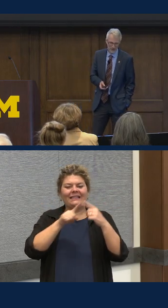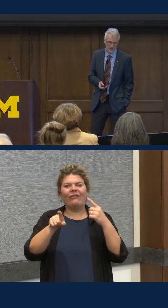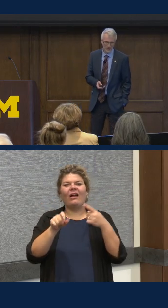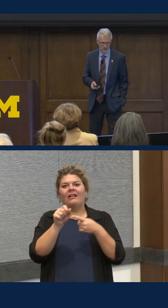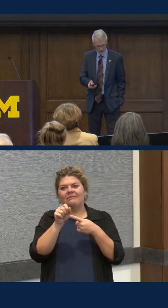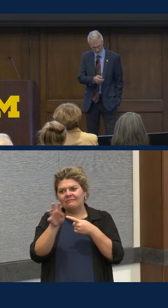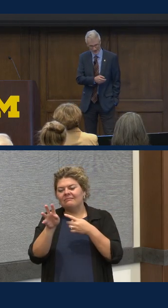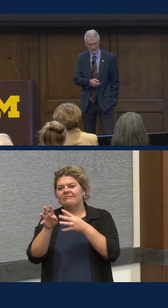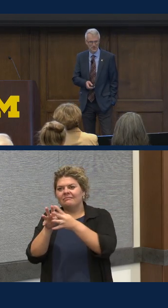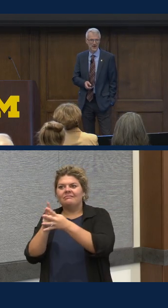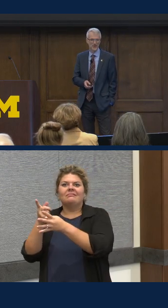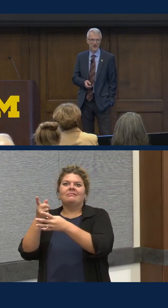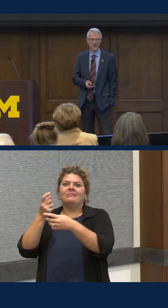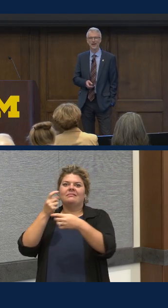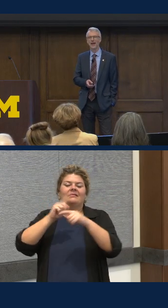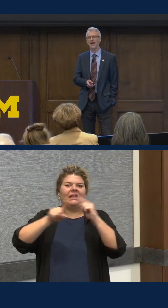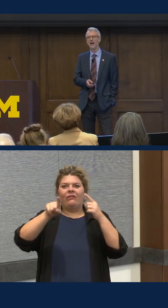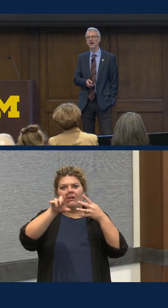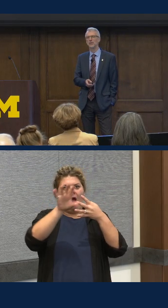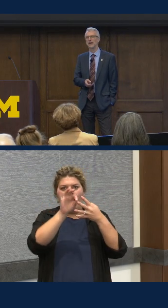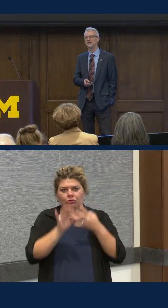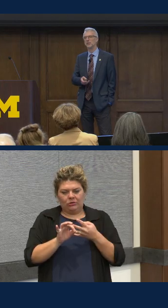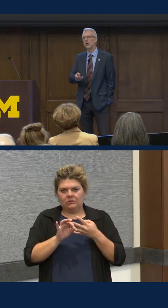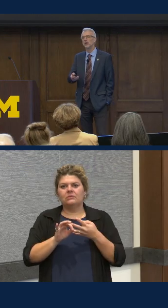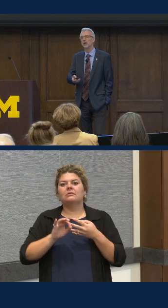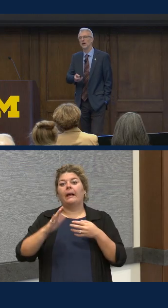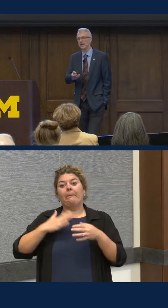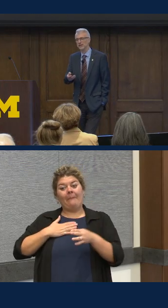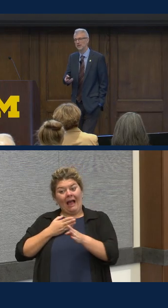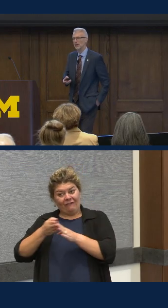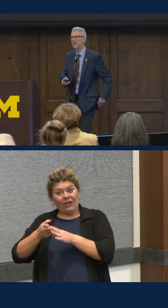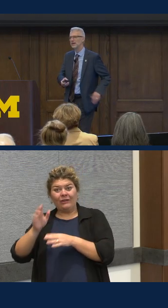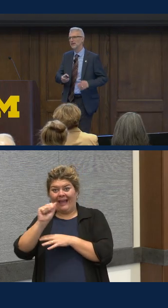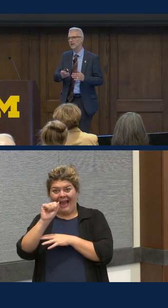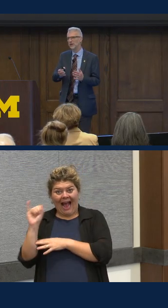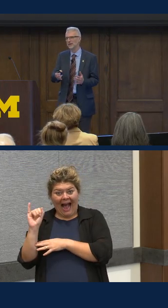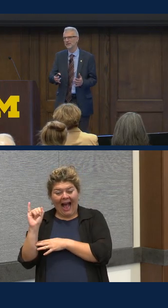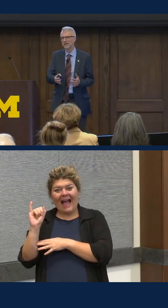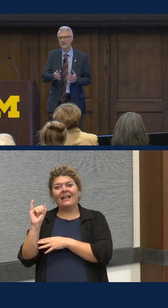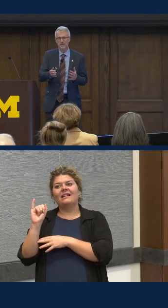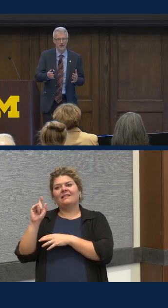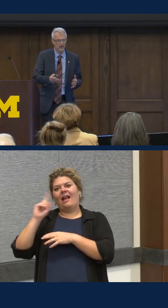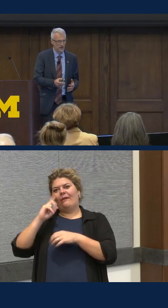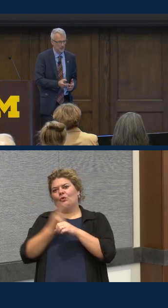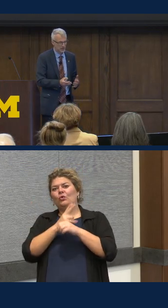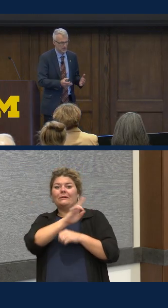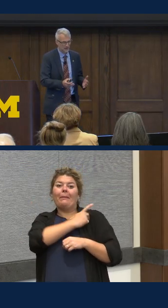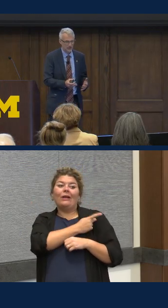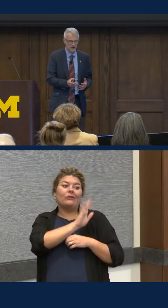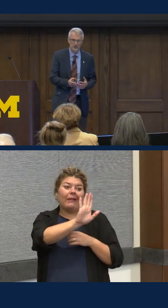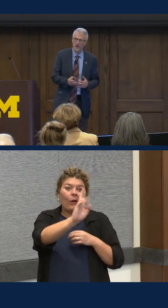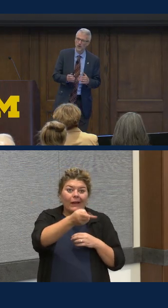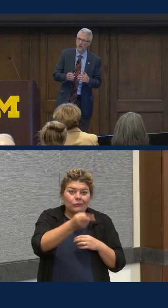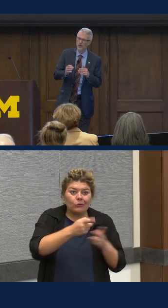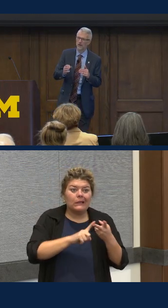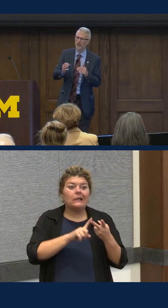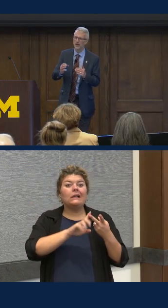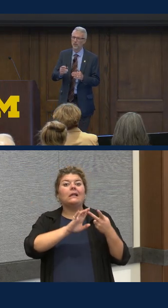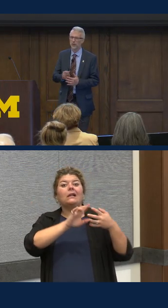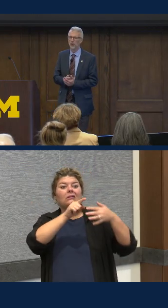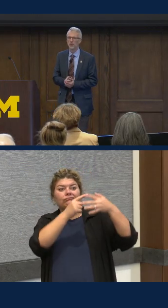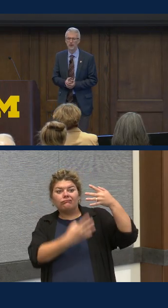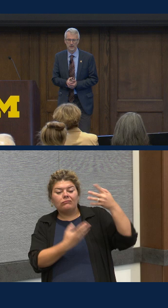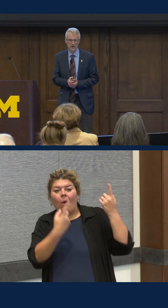work adjacent to my field of AI-based protocoling, based on the patient's history, patient's conditions. What are